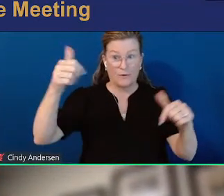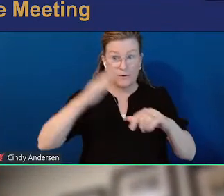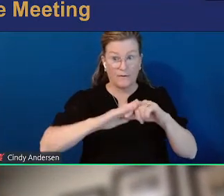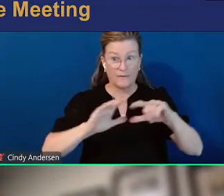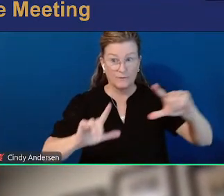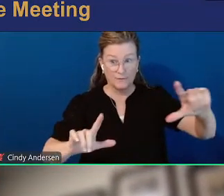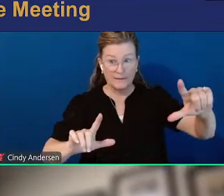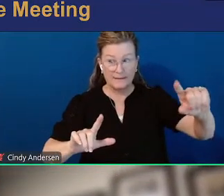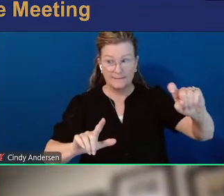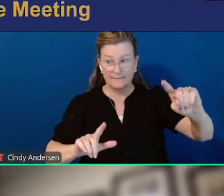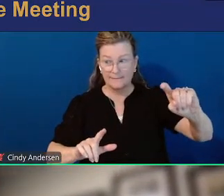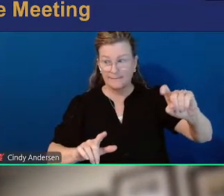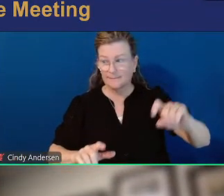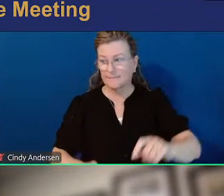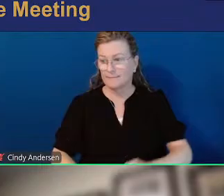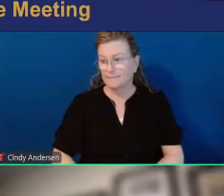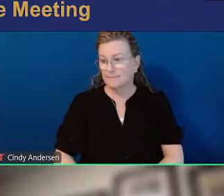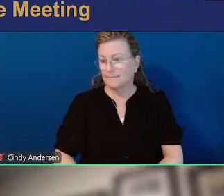screen?